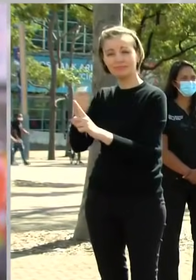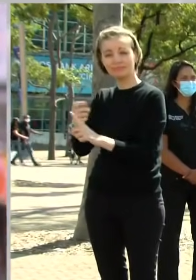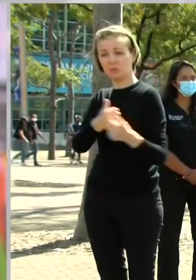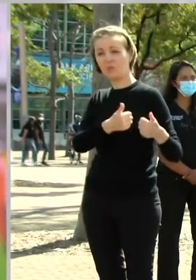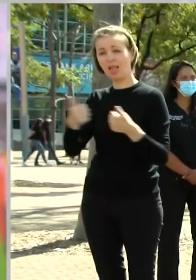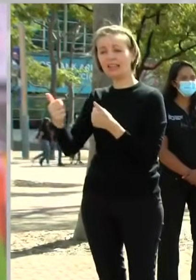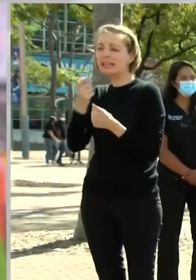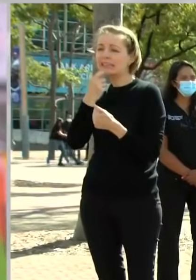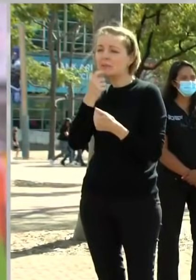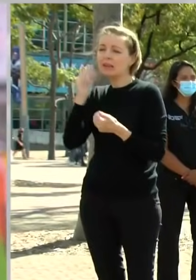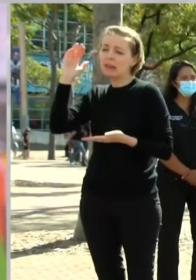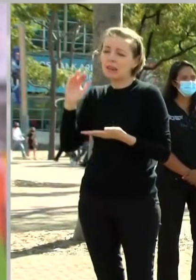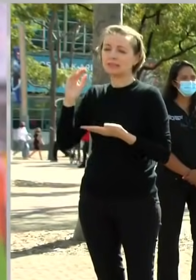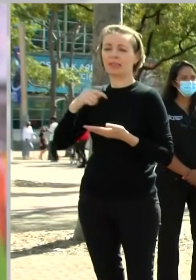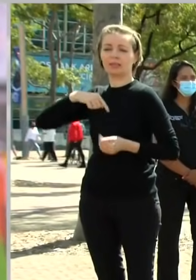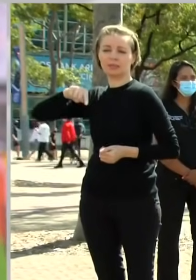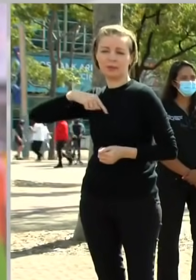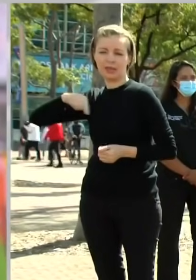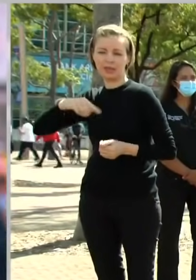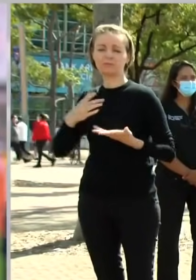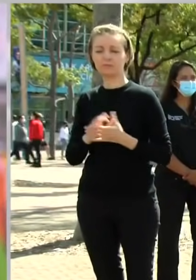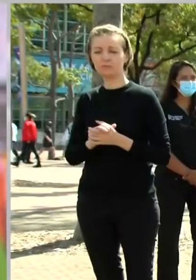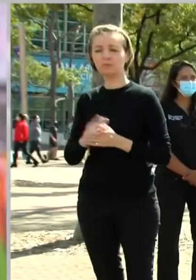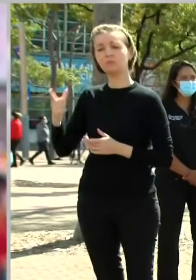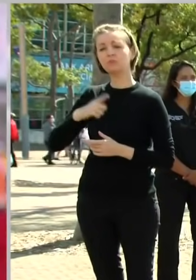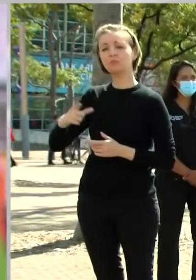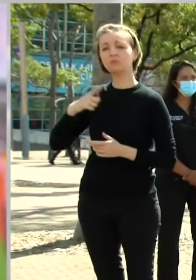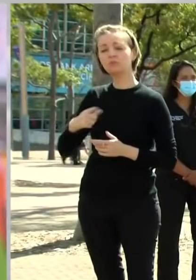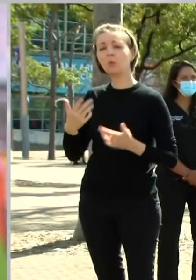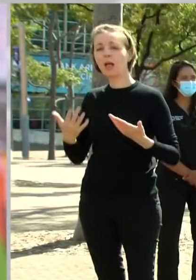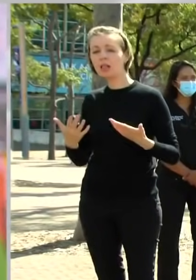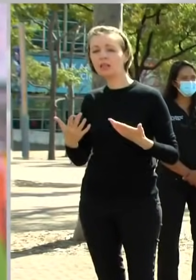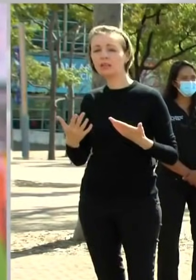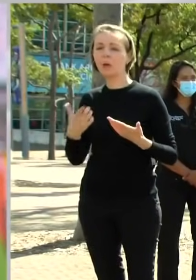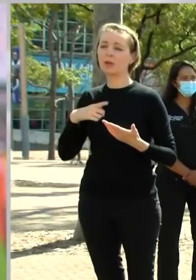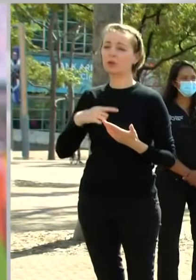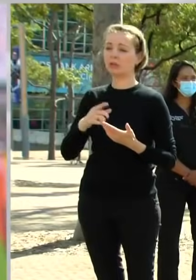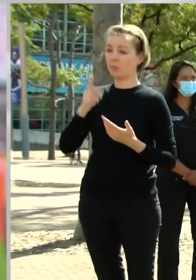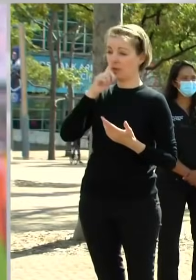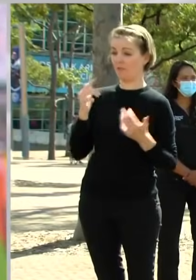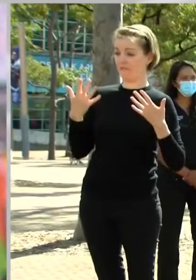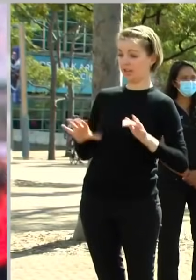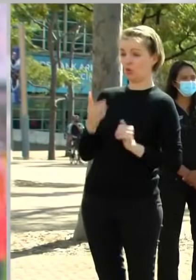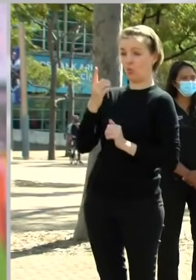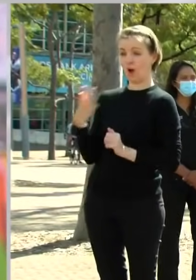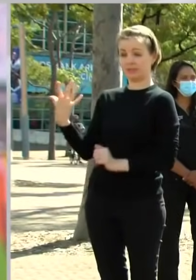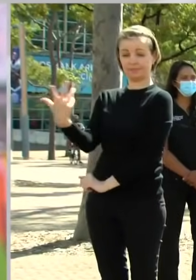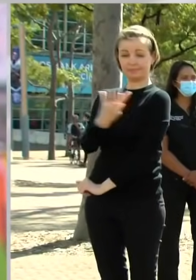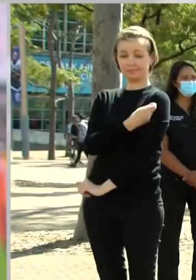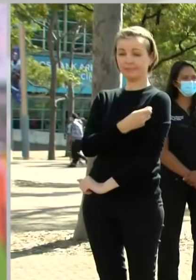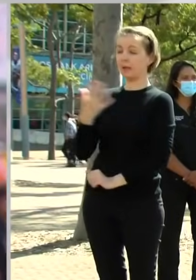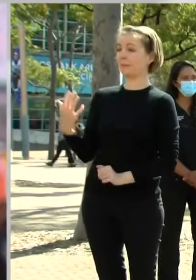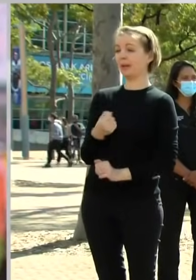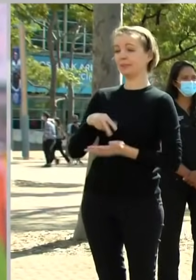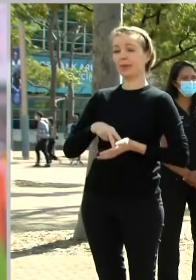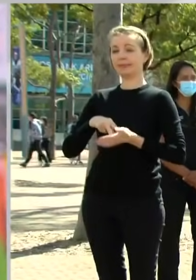slowing down this week. We believe because there's a bit of a gap between first dose and second dose, but we don't want anyone who